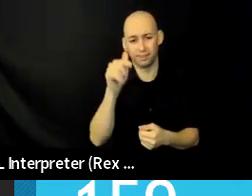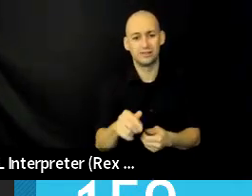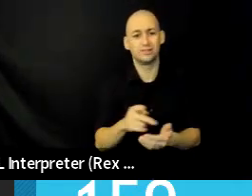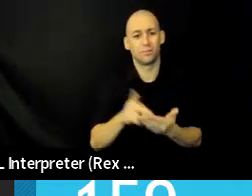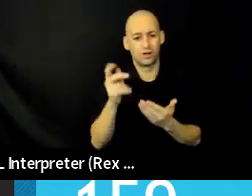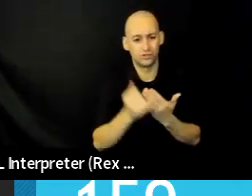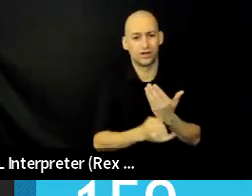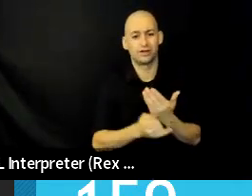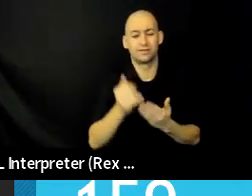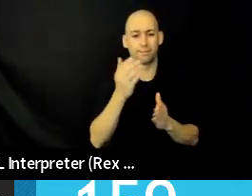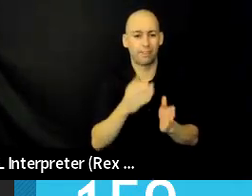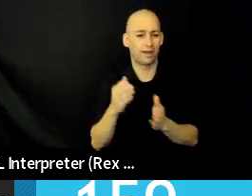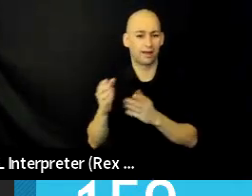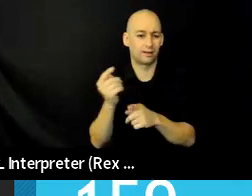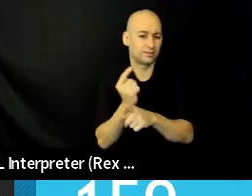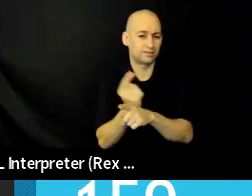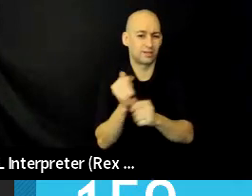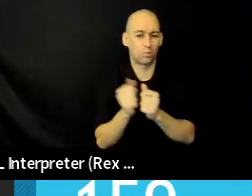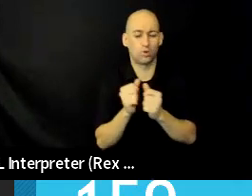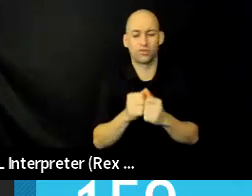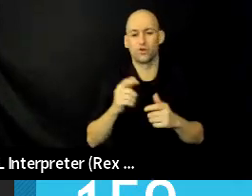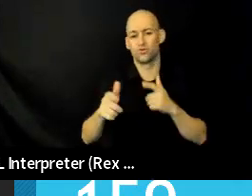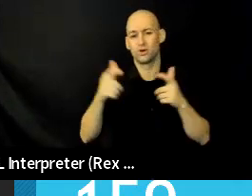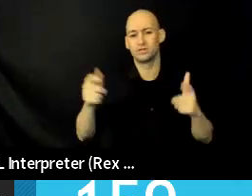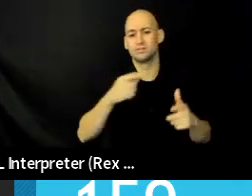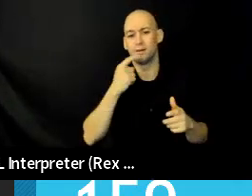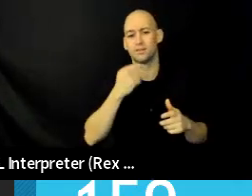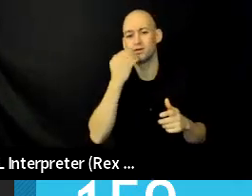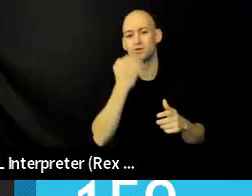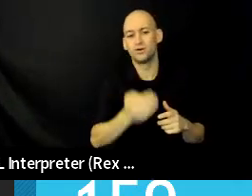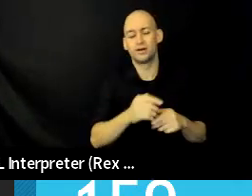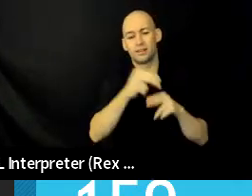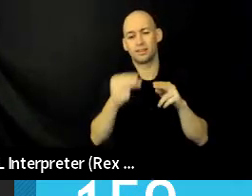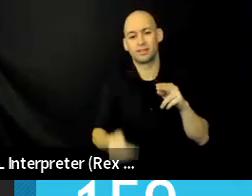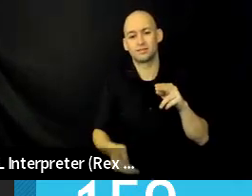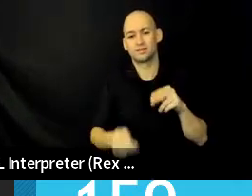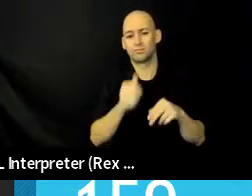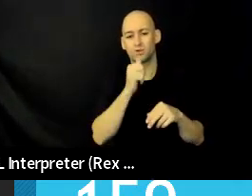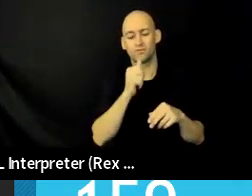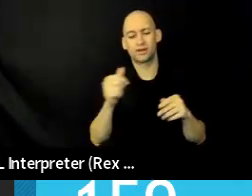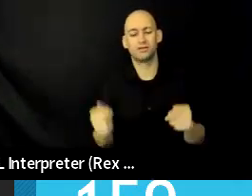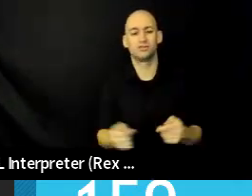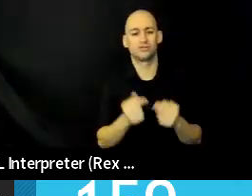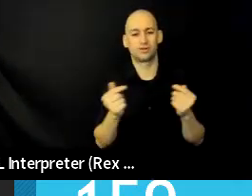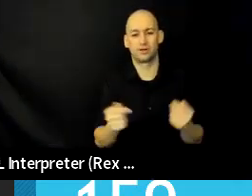is planned consistent with the greatest public good and least private injury. Conjecture,